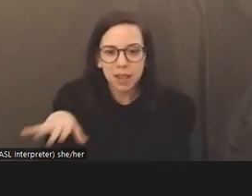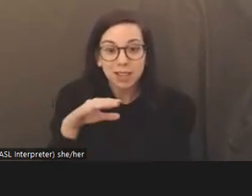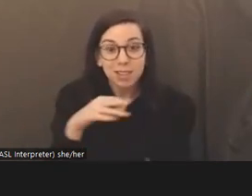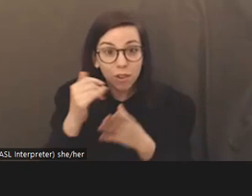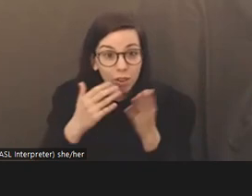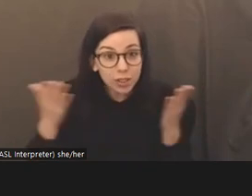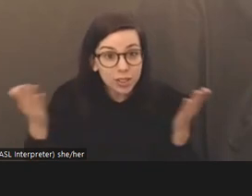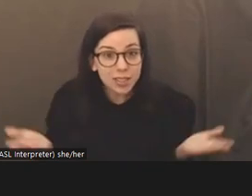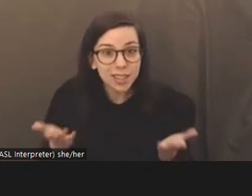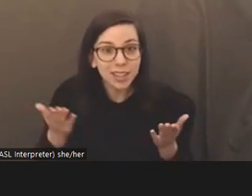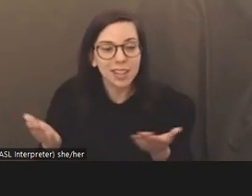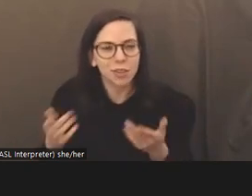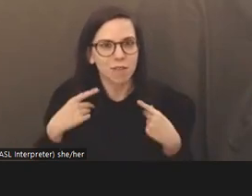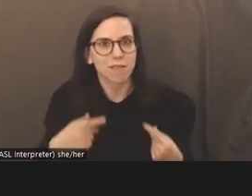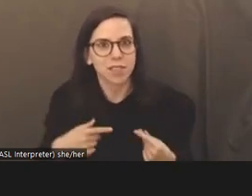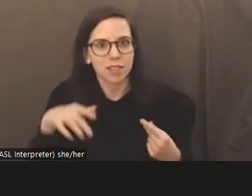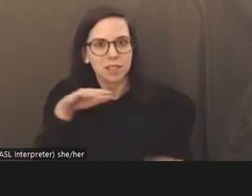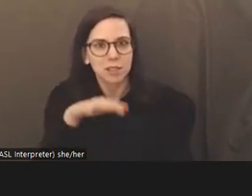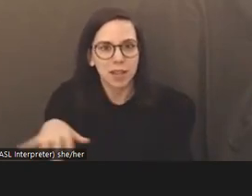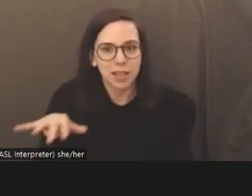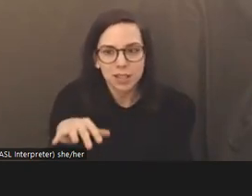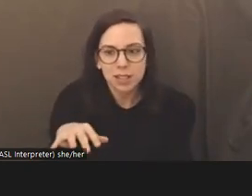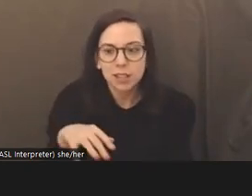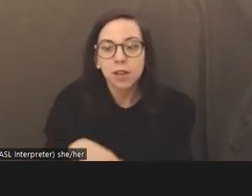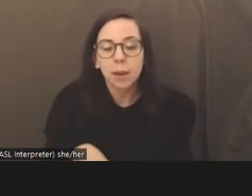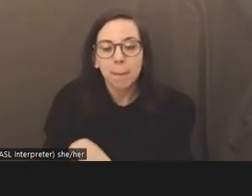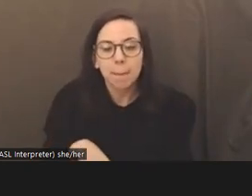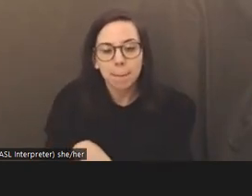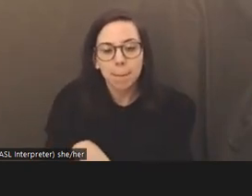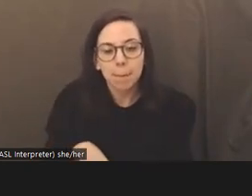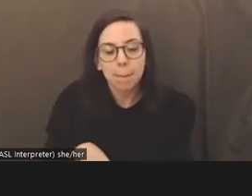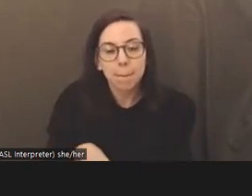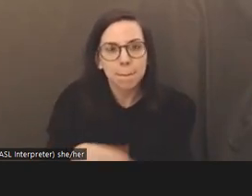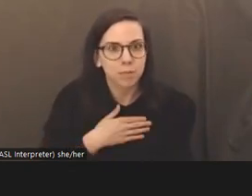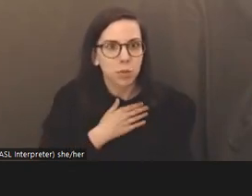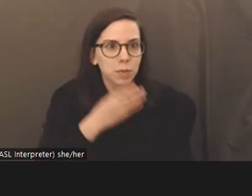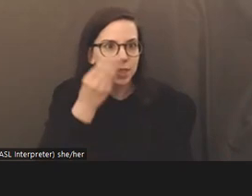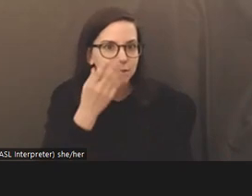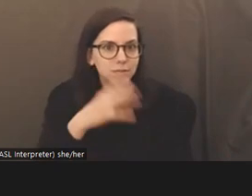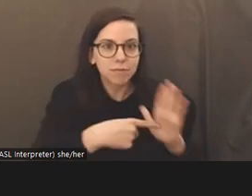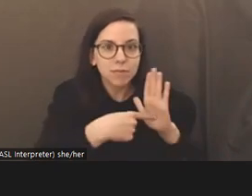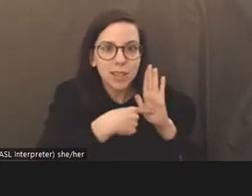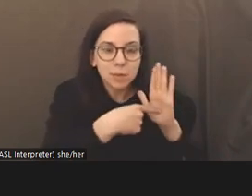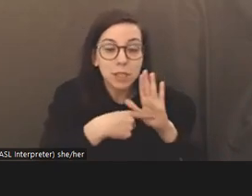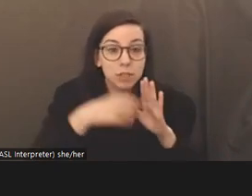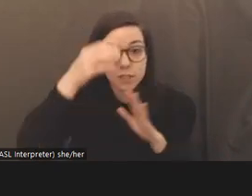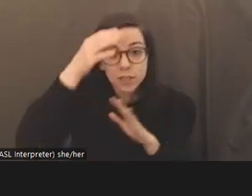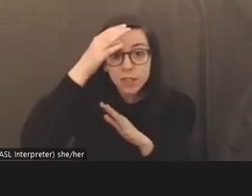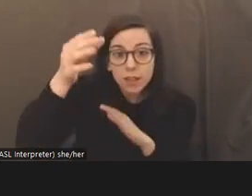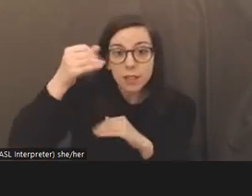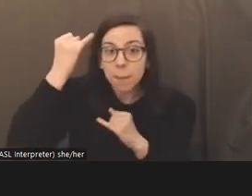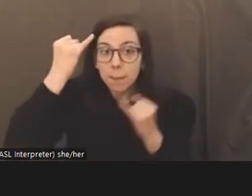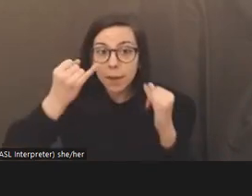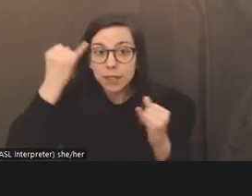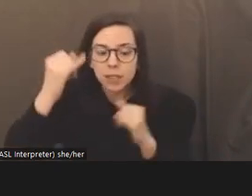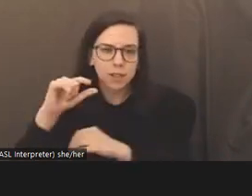back in the actual physical space. So please tell us about the exhibition, the idea behind it, and a